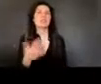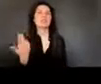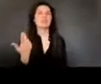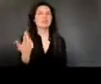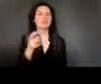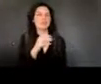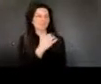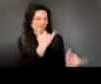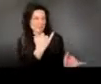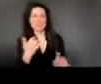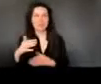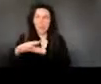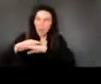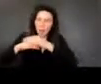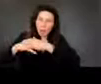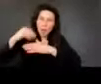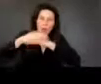they